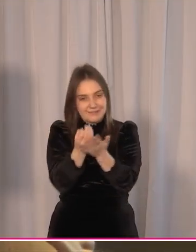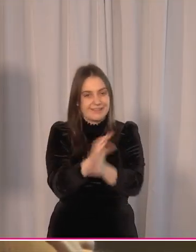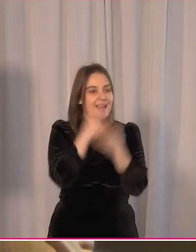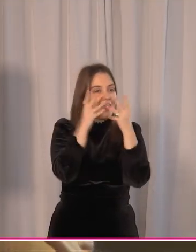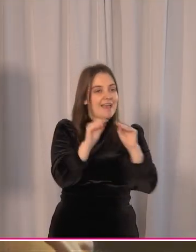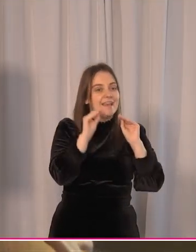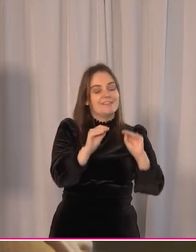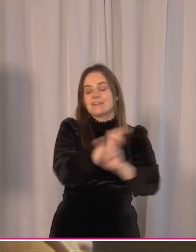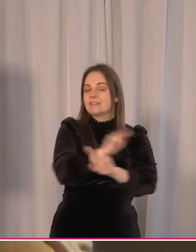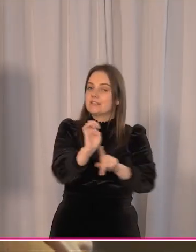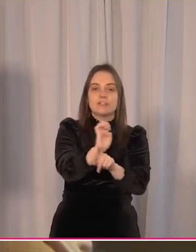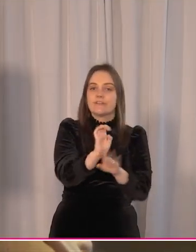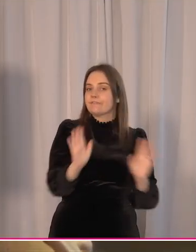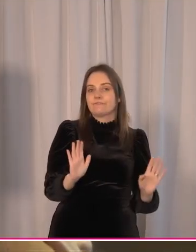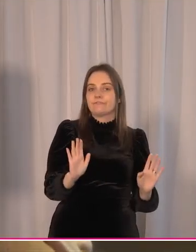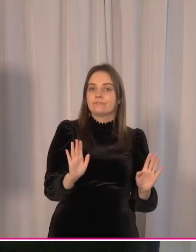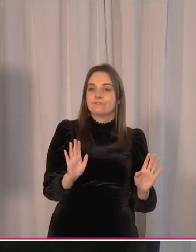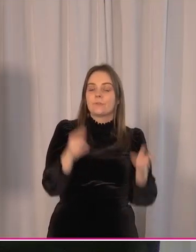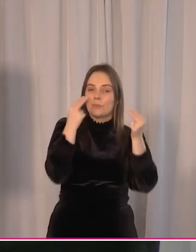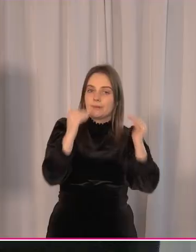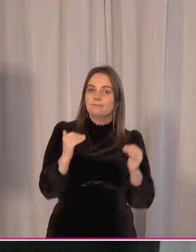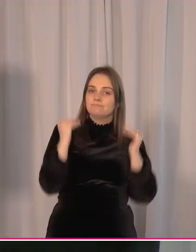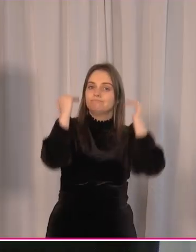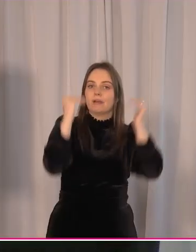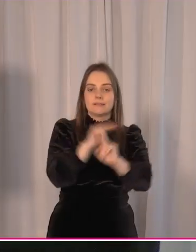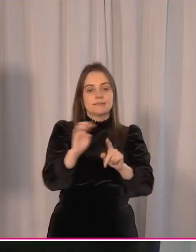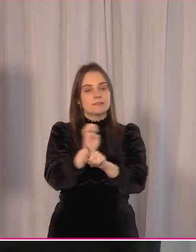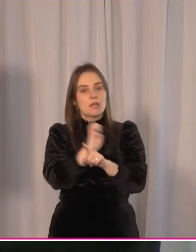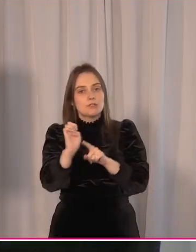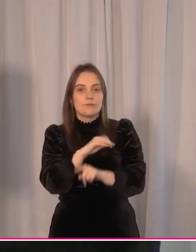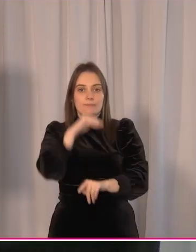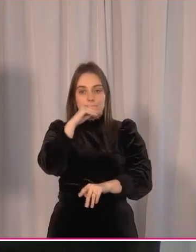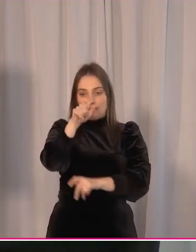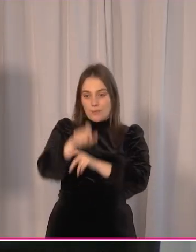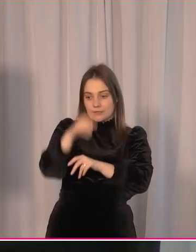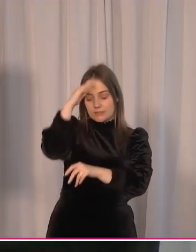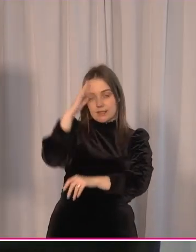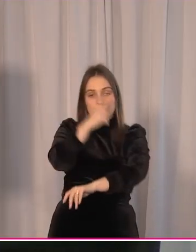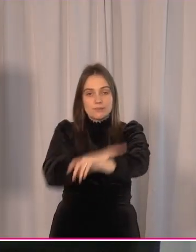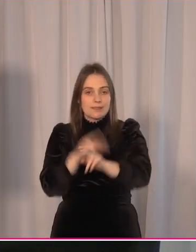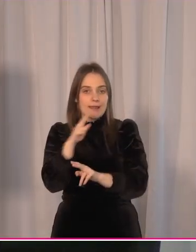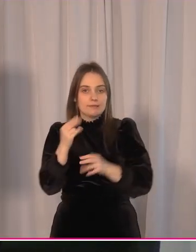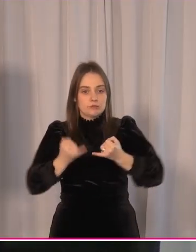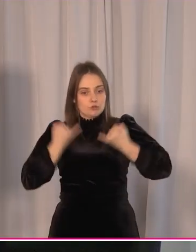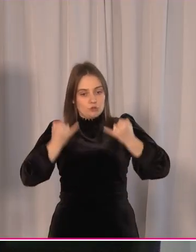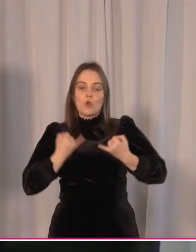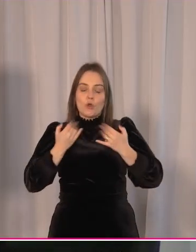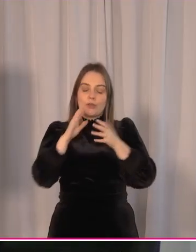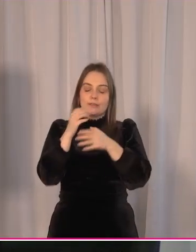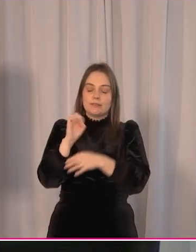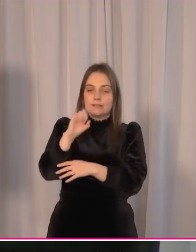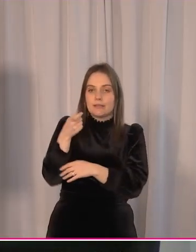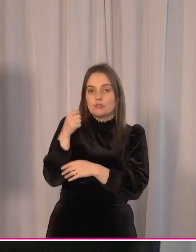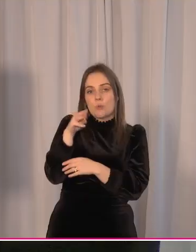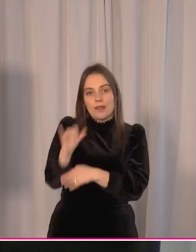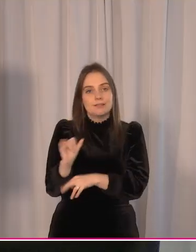not enough. It's not enough for people with intellectual disabilities to access their sexuality and to enjoy their sexuality. And it's certainly not